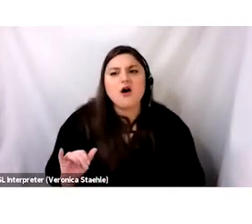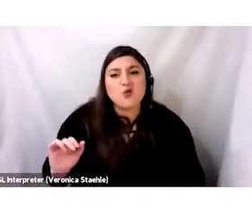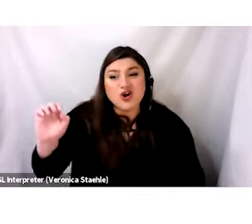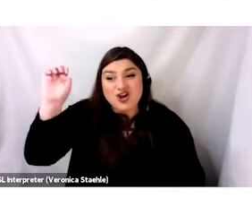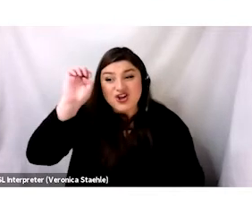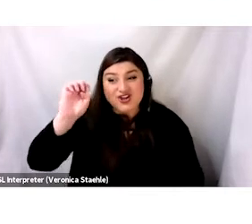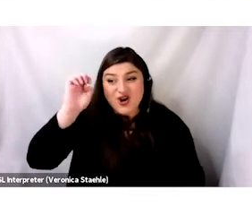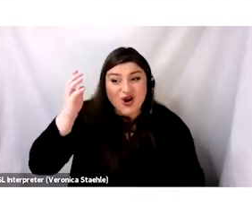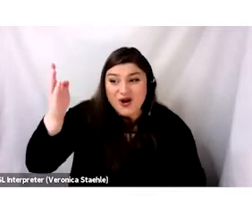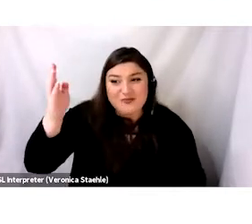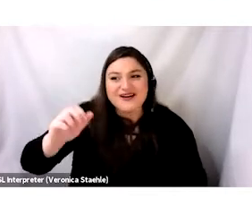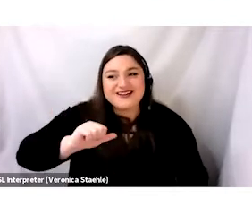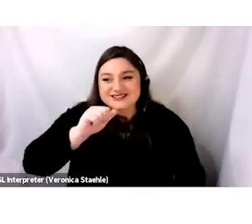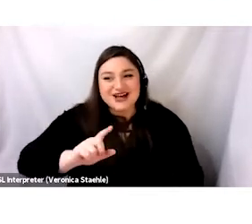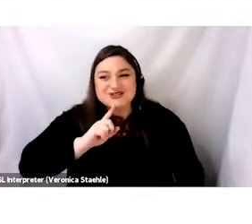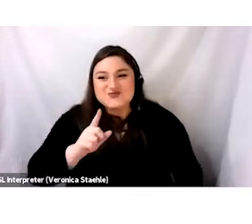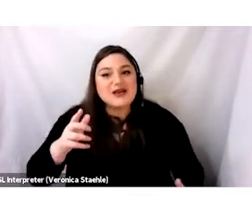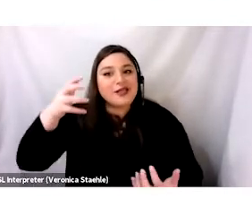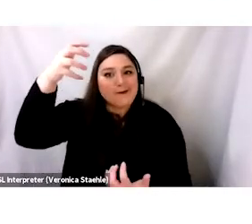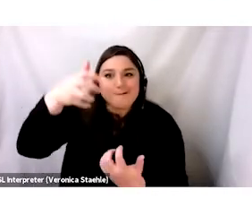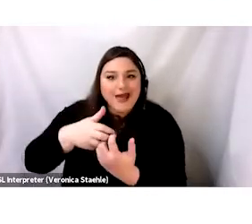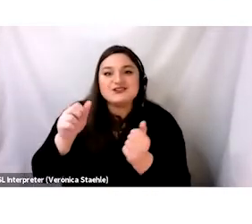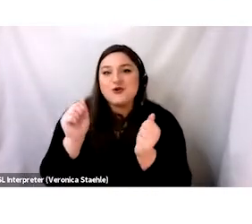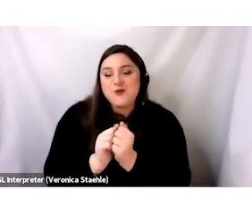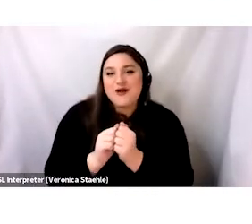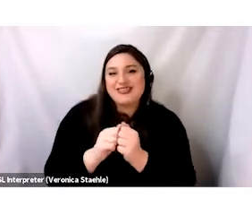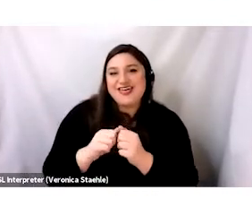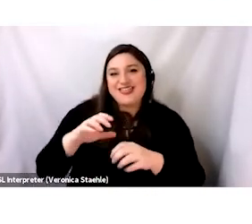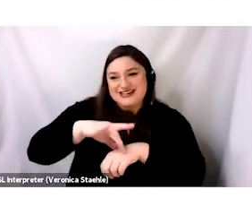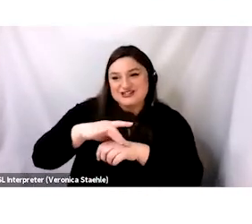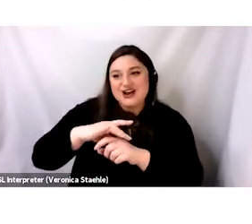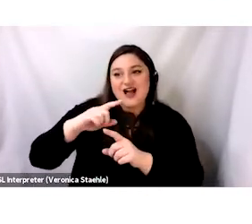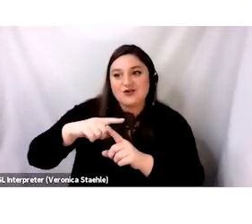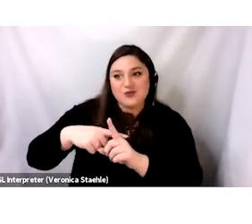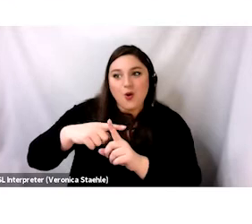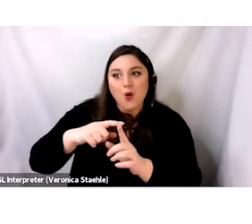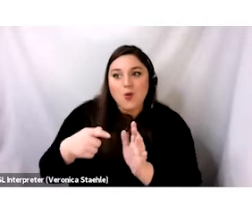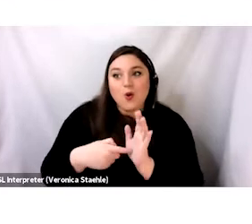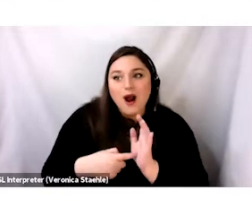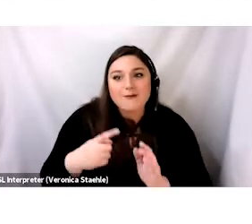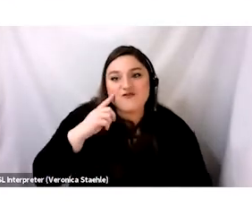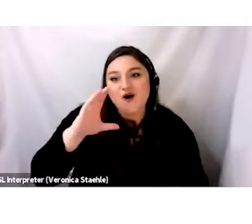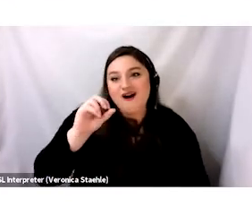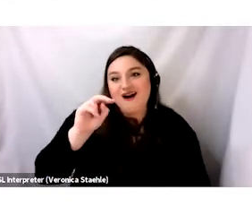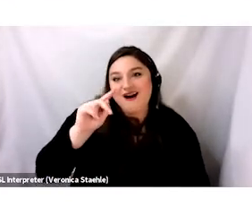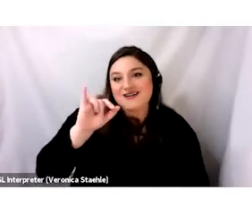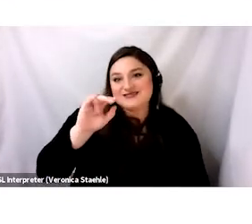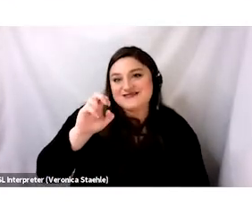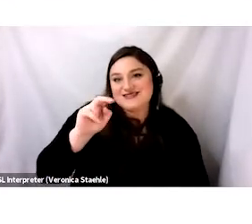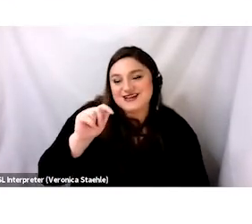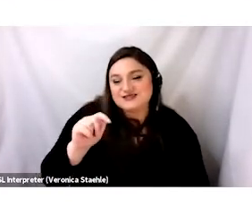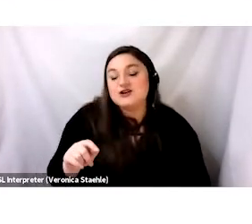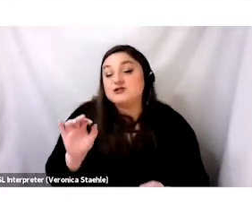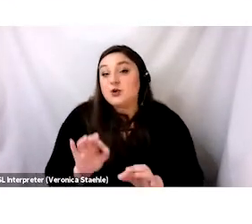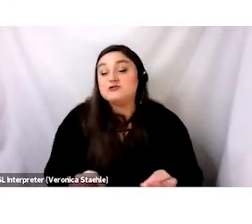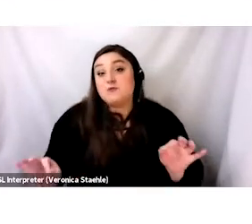fit all of the physical geographic parameters that we know a continent to be. So what we can understand through the history of